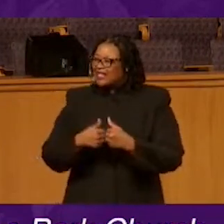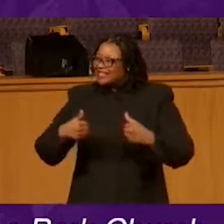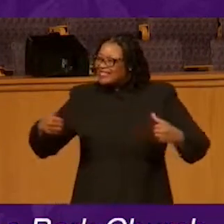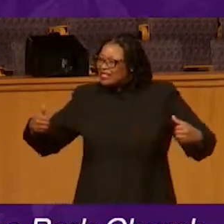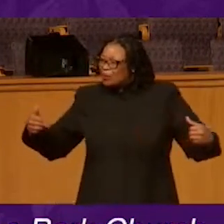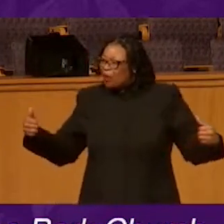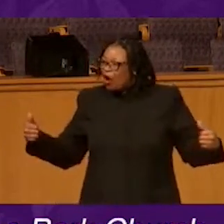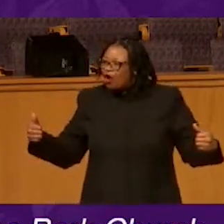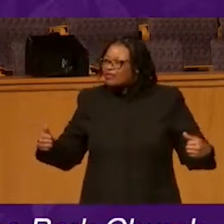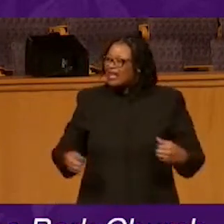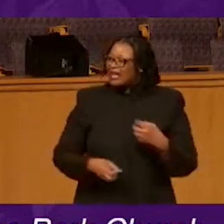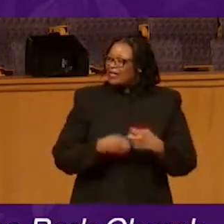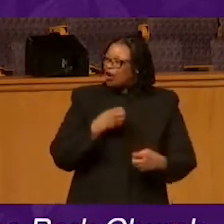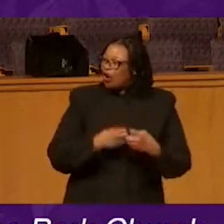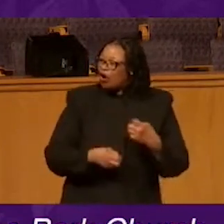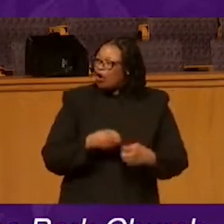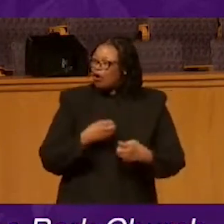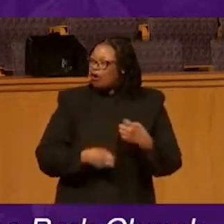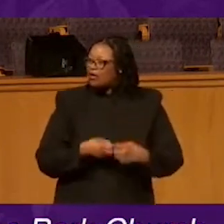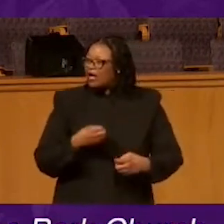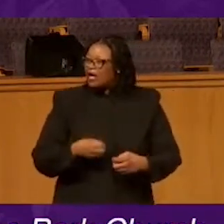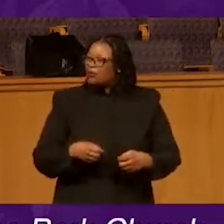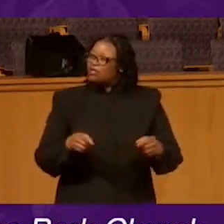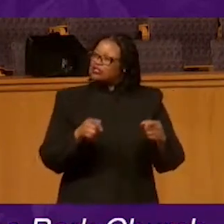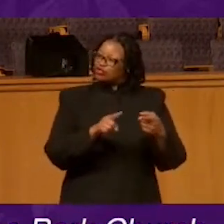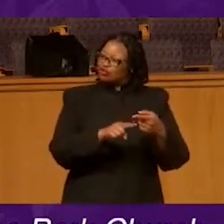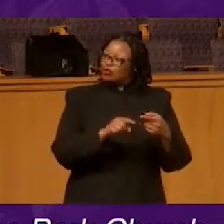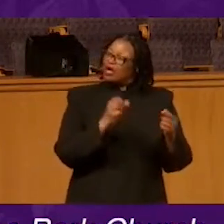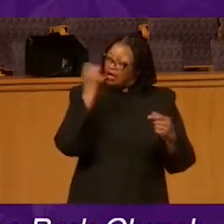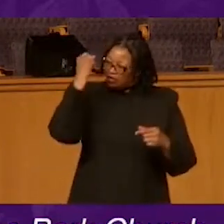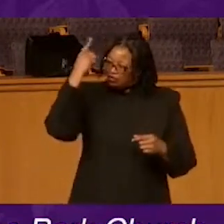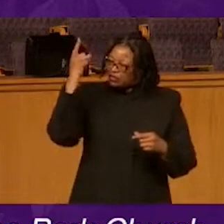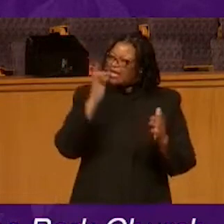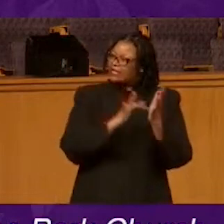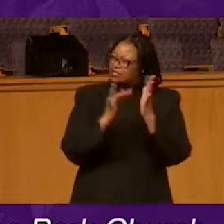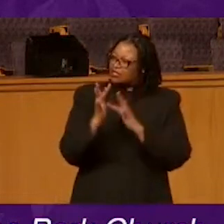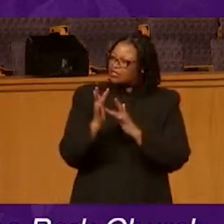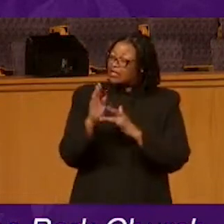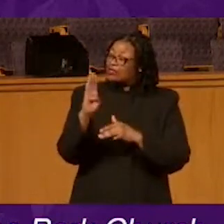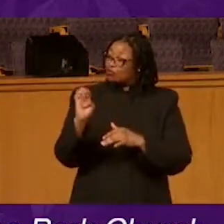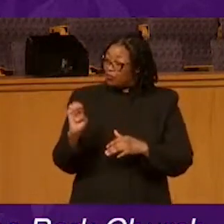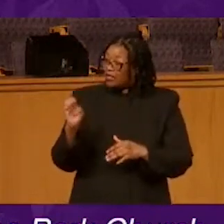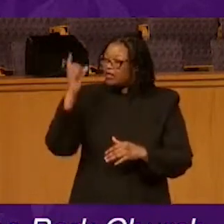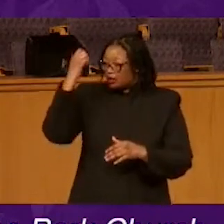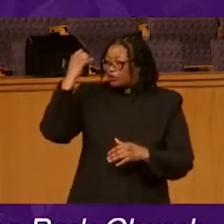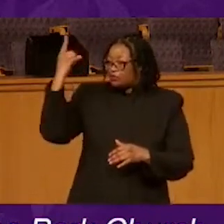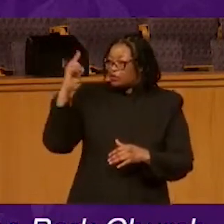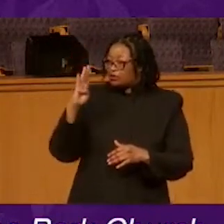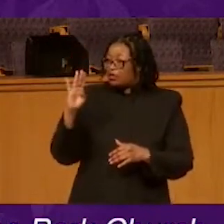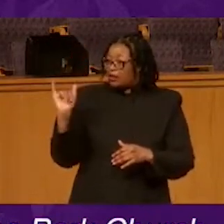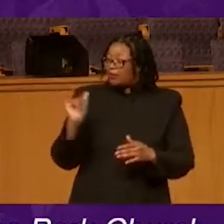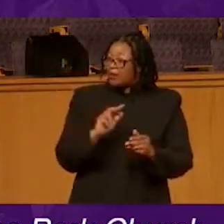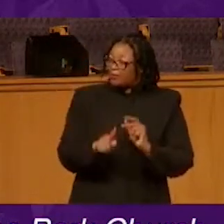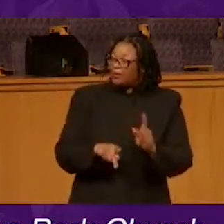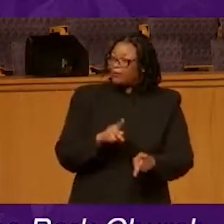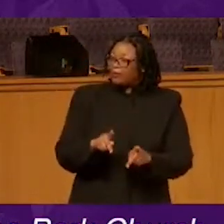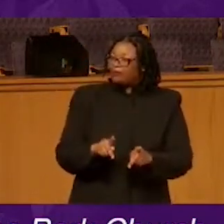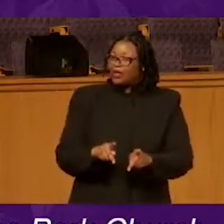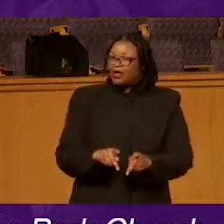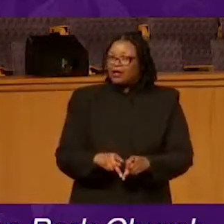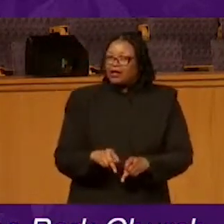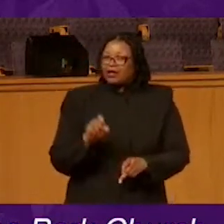more difficult it was to understand him and to be understood by him. After all, how do you